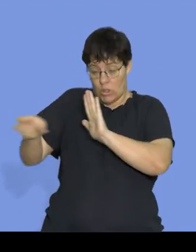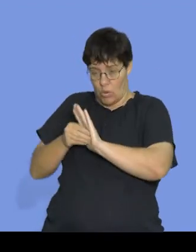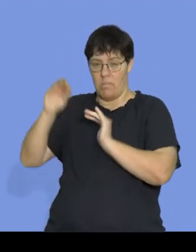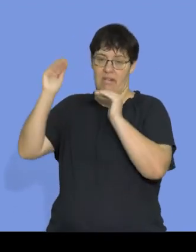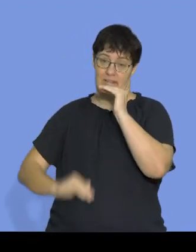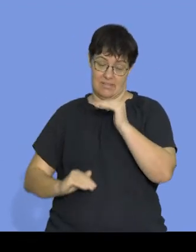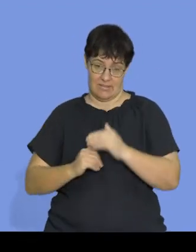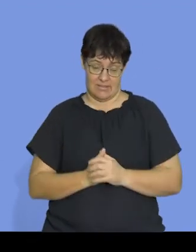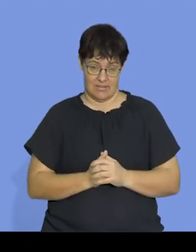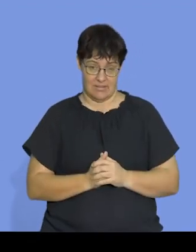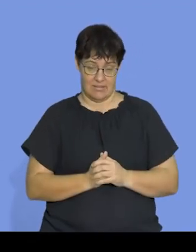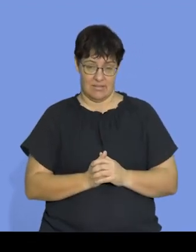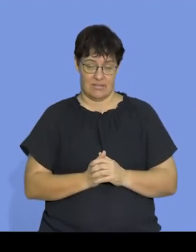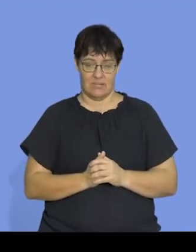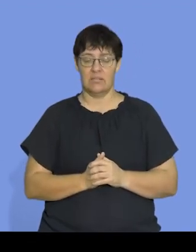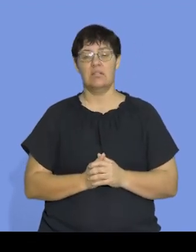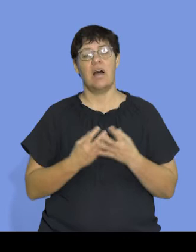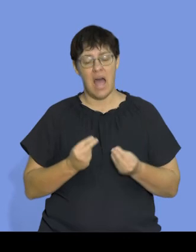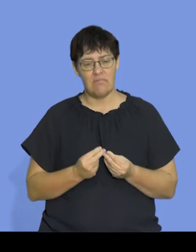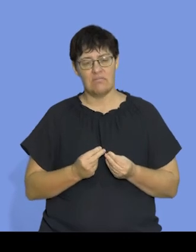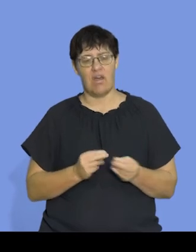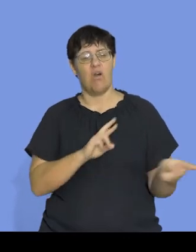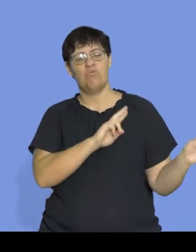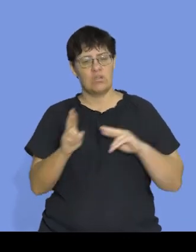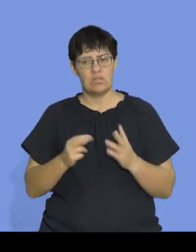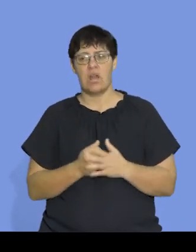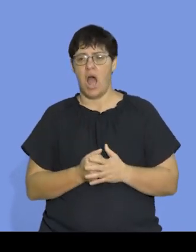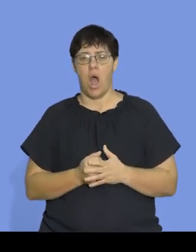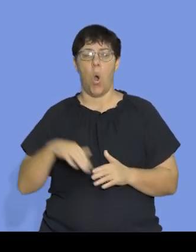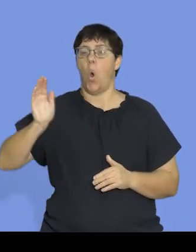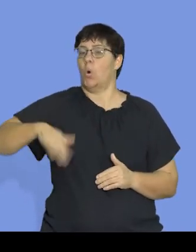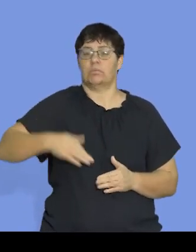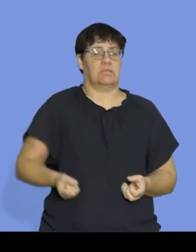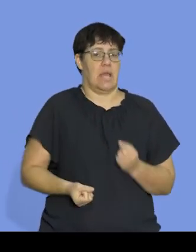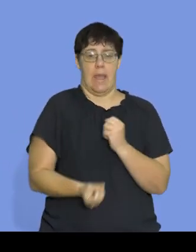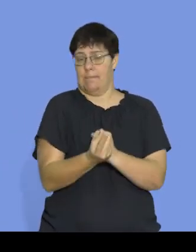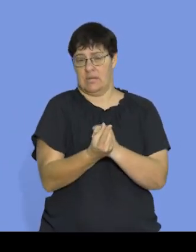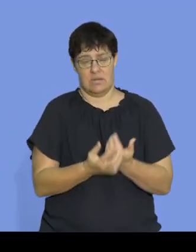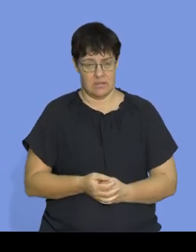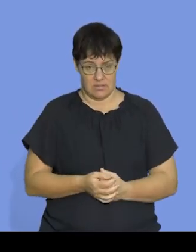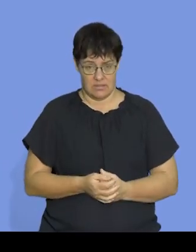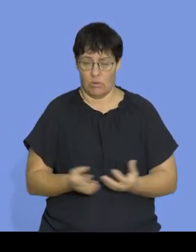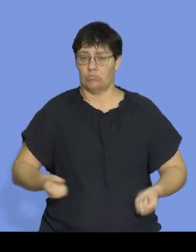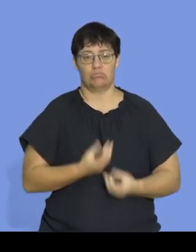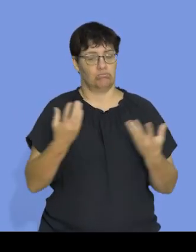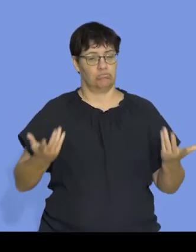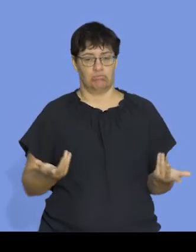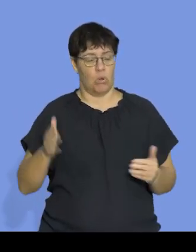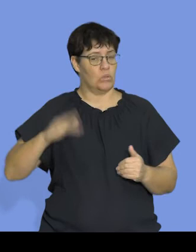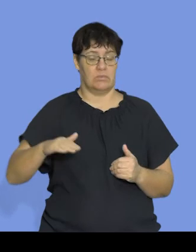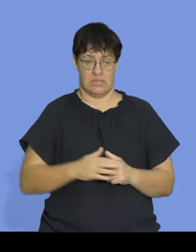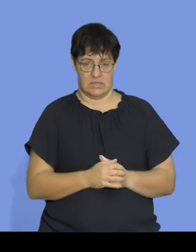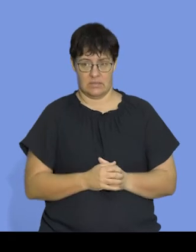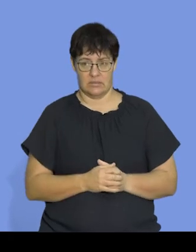So then we've got certain types of reactions that are spontaneous. What do we mean when we say a reaction is spontaneous?